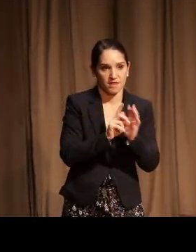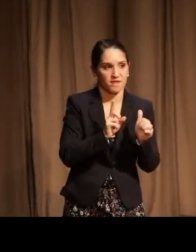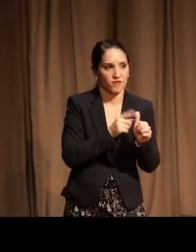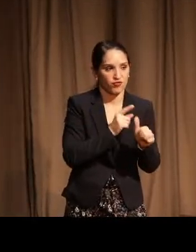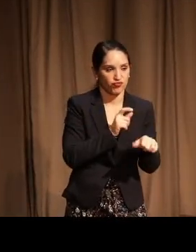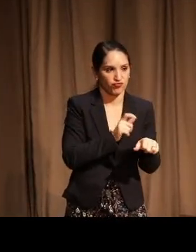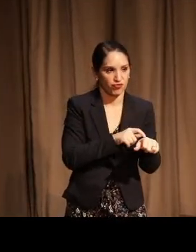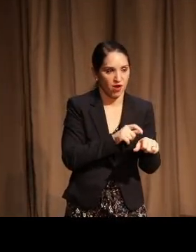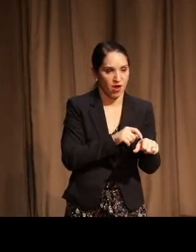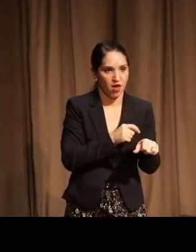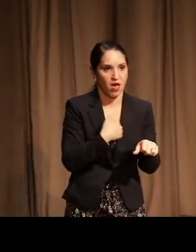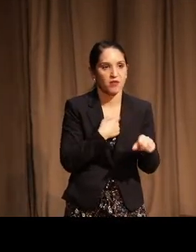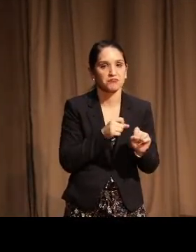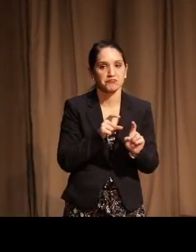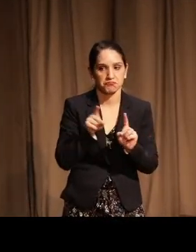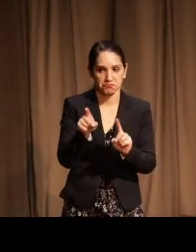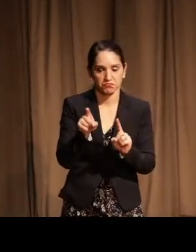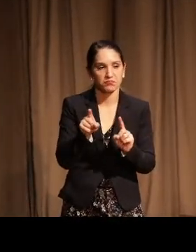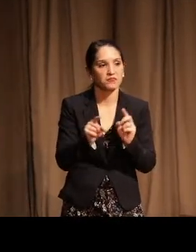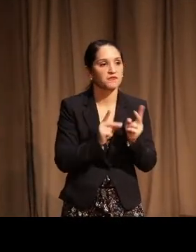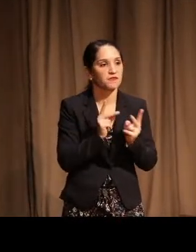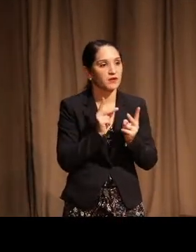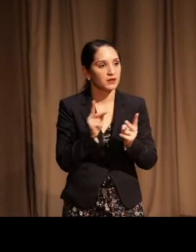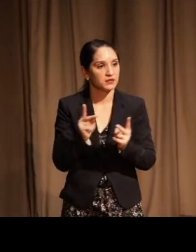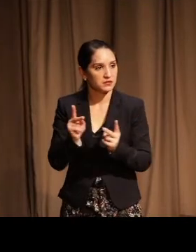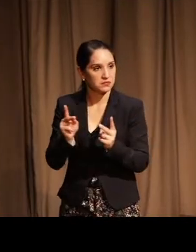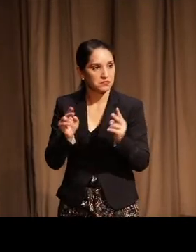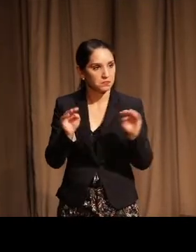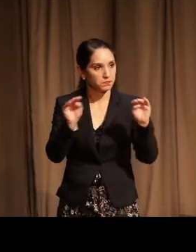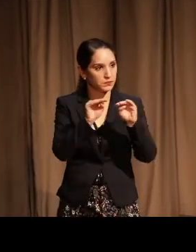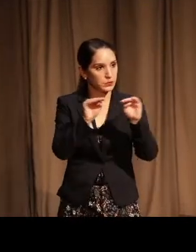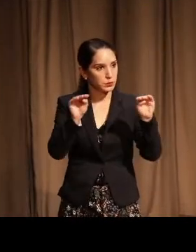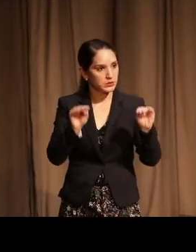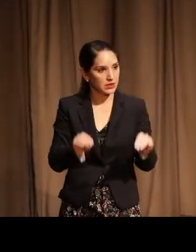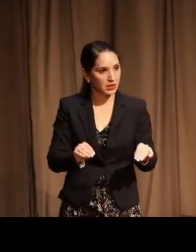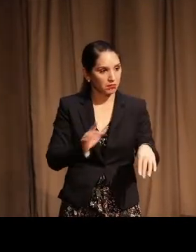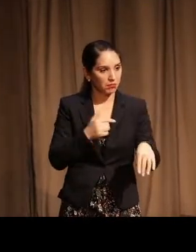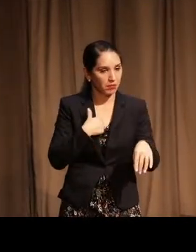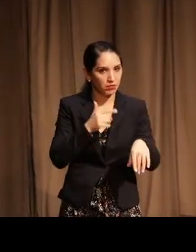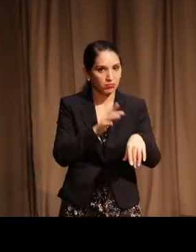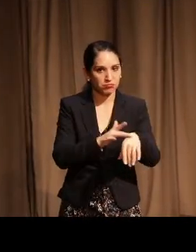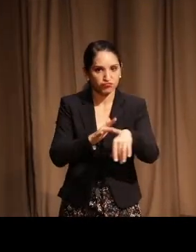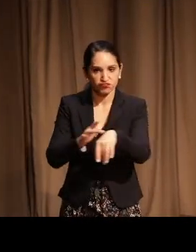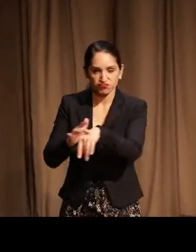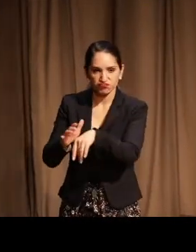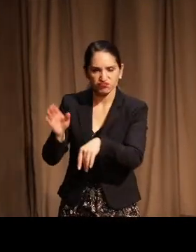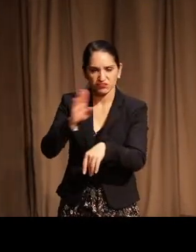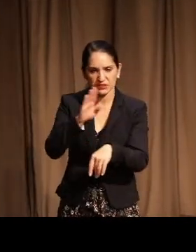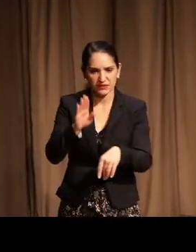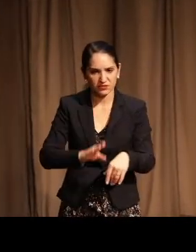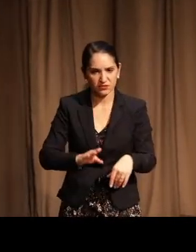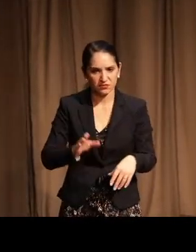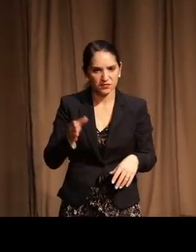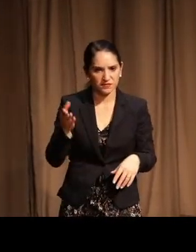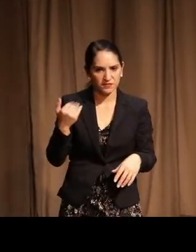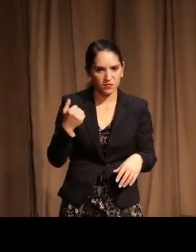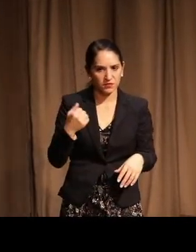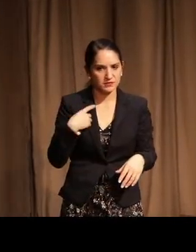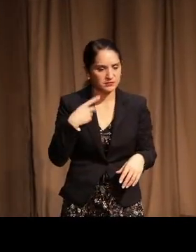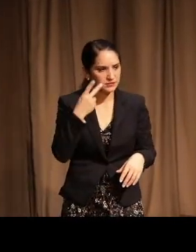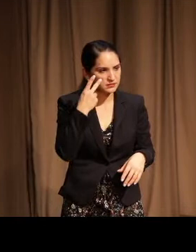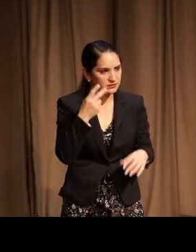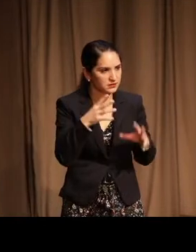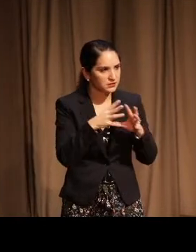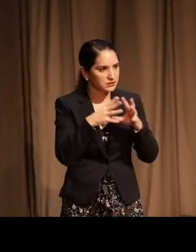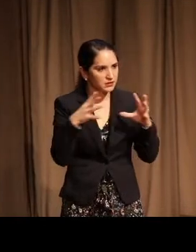could visit in museums that I never had been before, and see a lot of painting. Talk